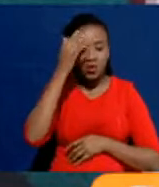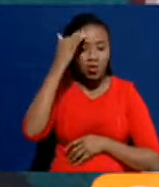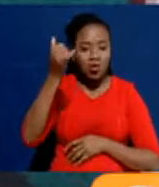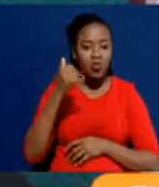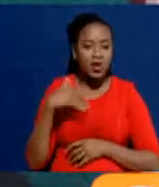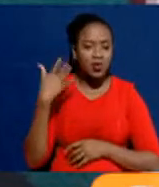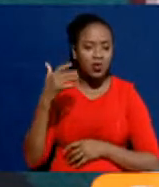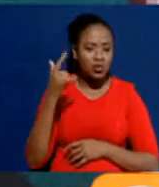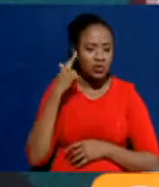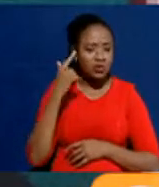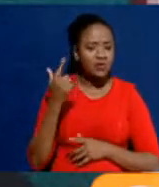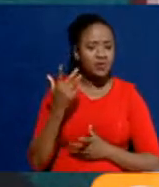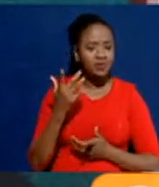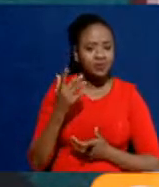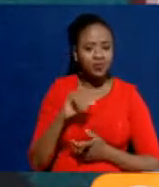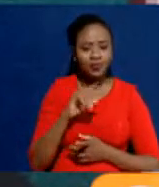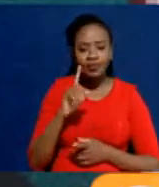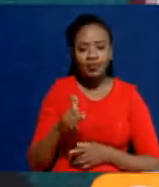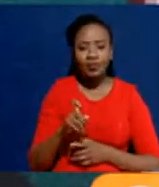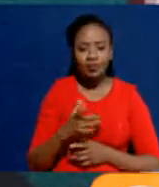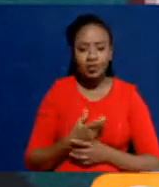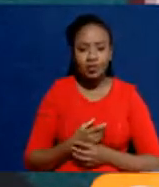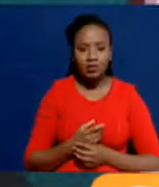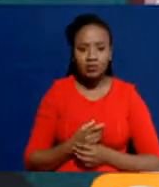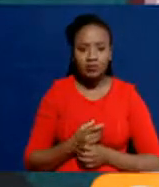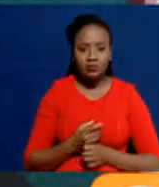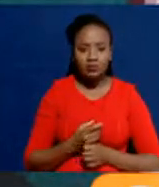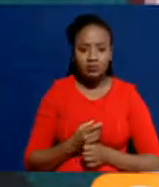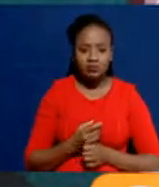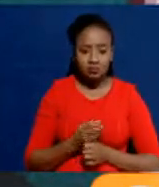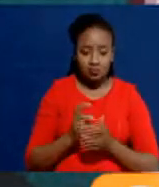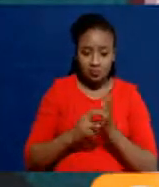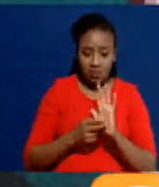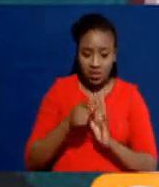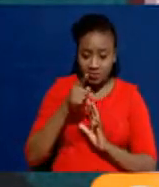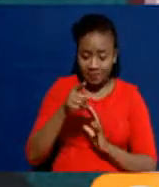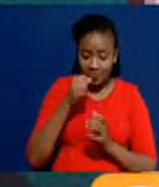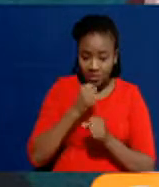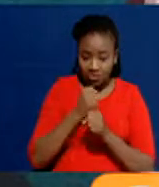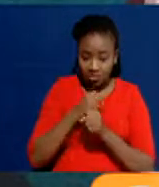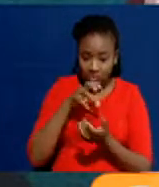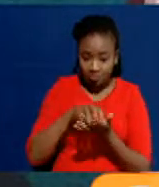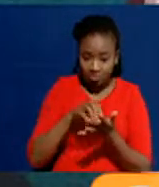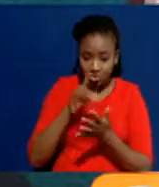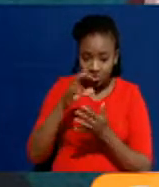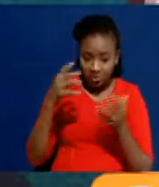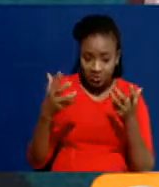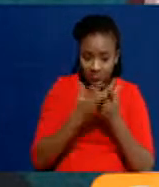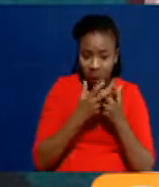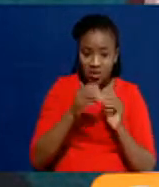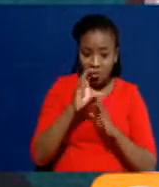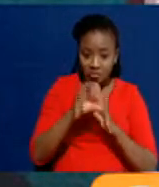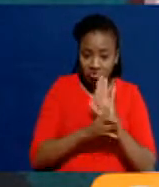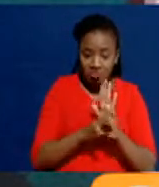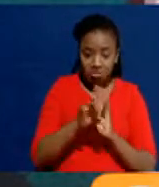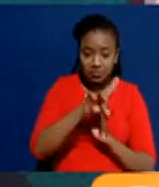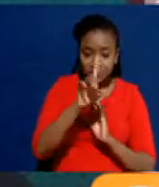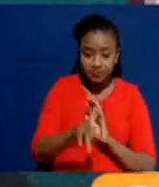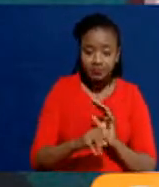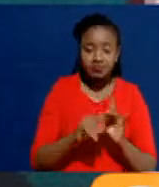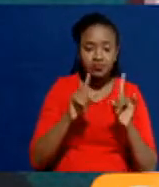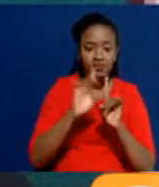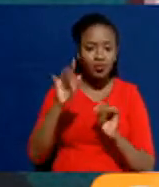question was, this, is that position really constitutional? And remember, the first judgment that actually